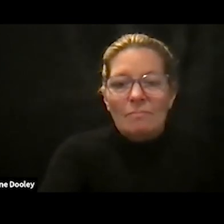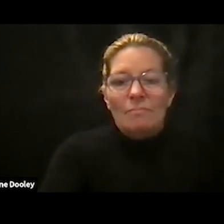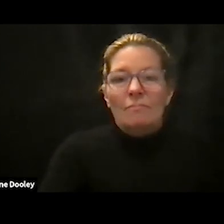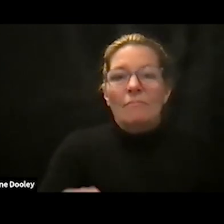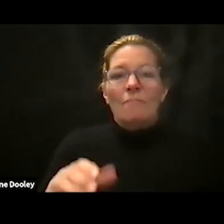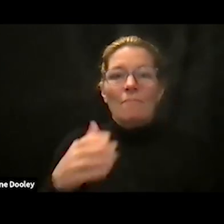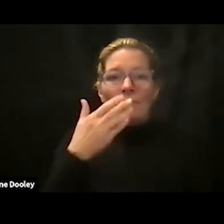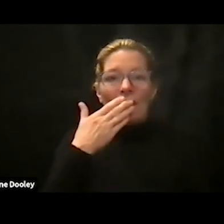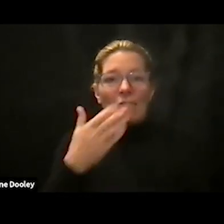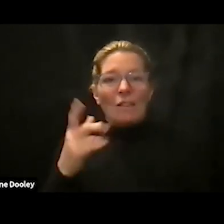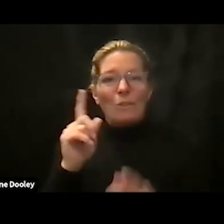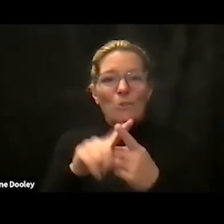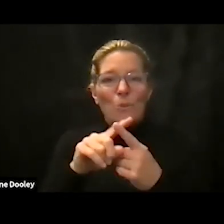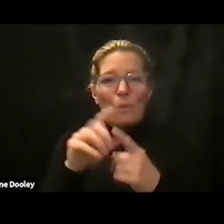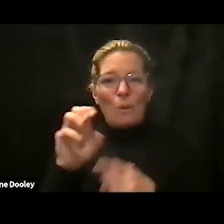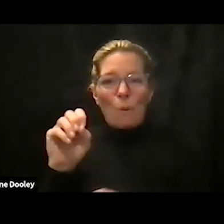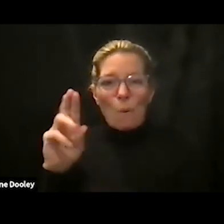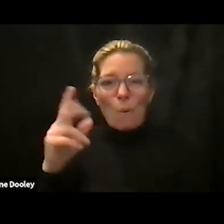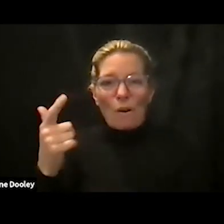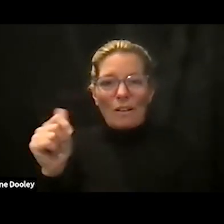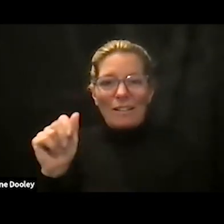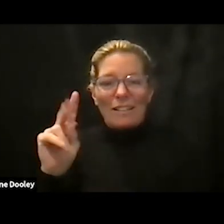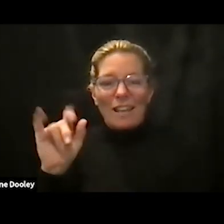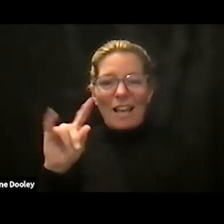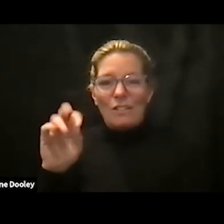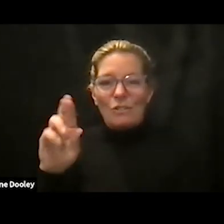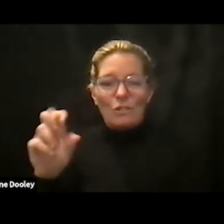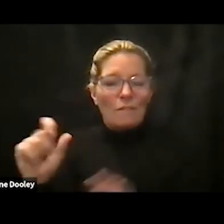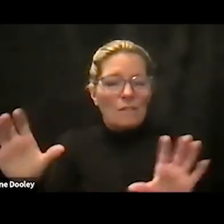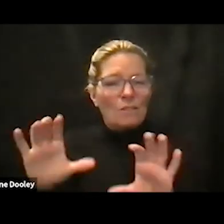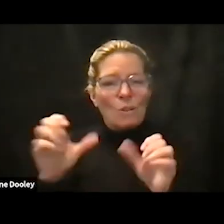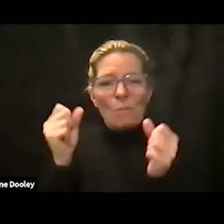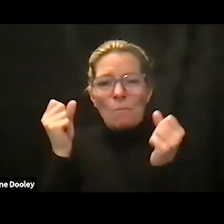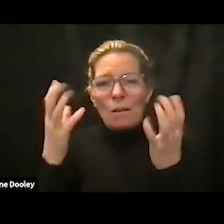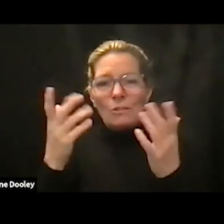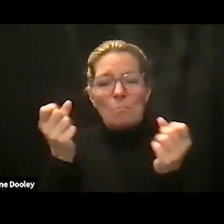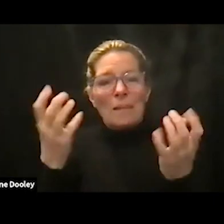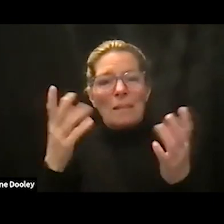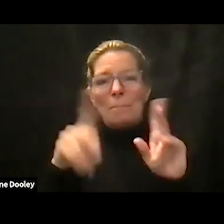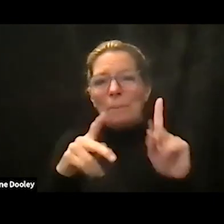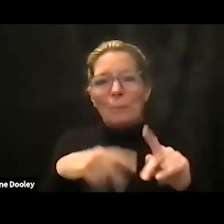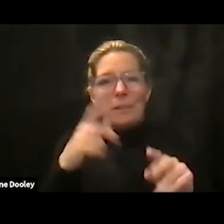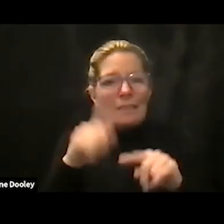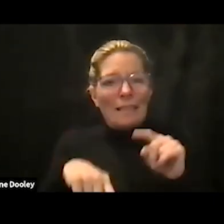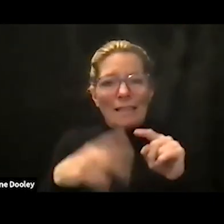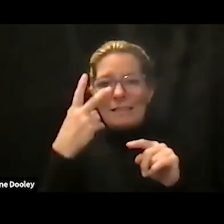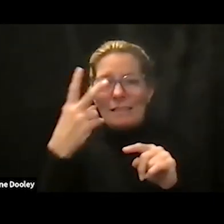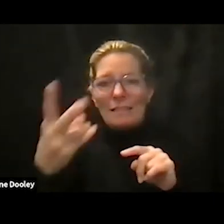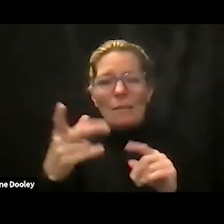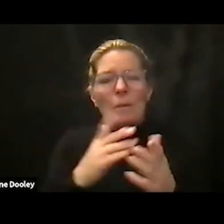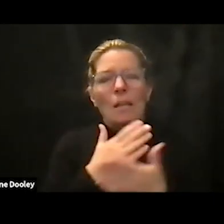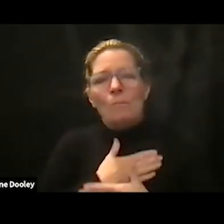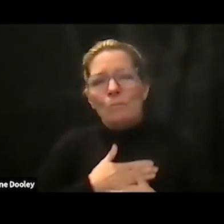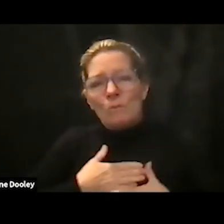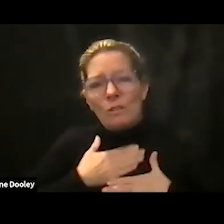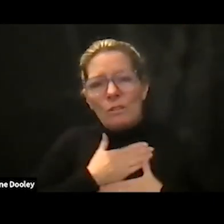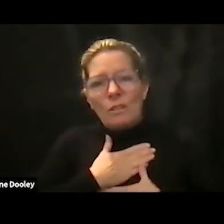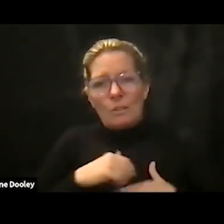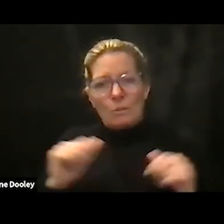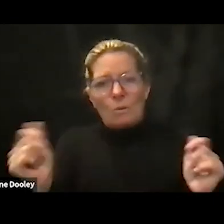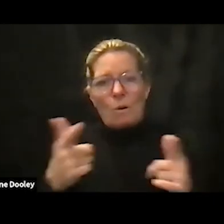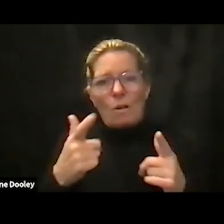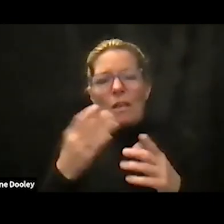Thank you to the organizers. You guys have done so much to make this happen. There's a lot of people that we can't see here, and I just really